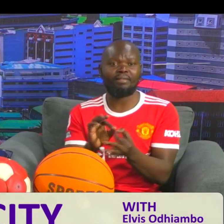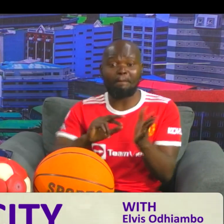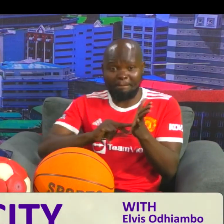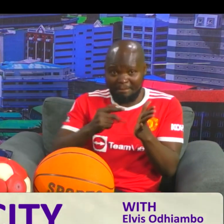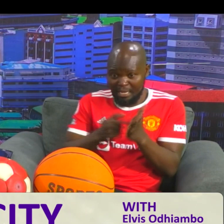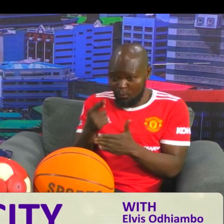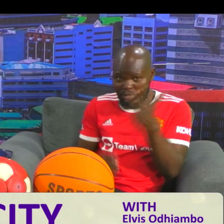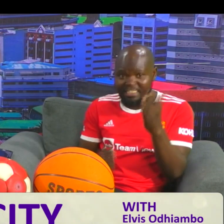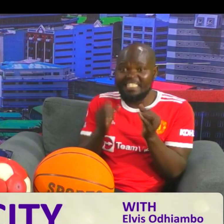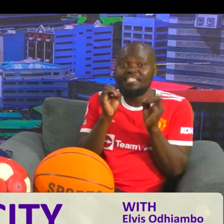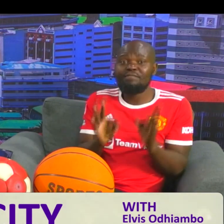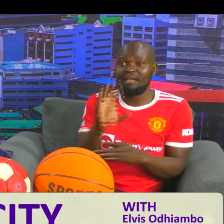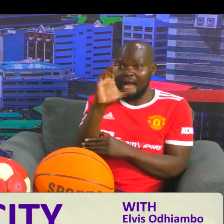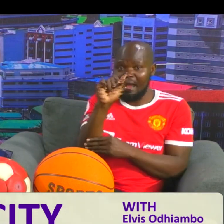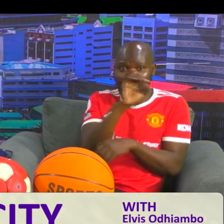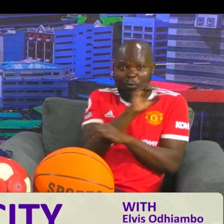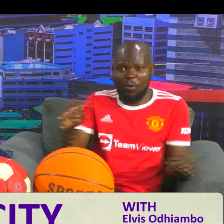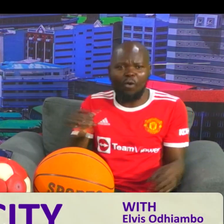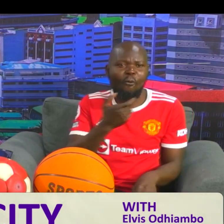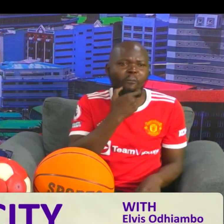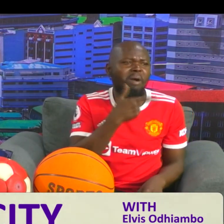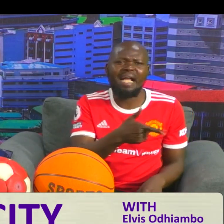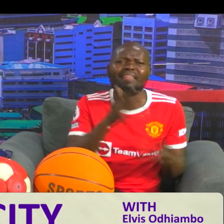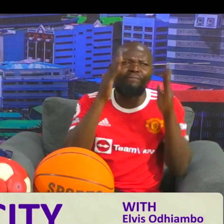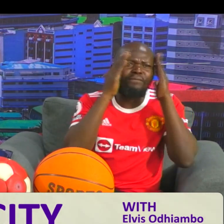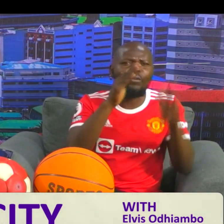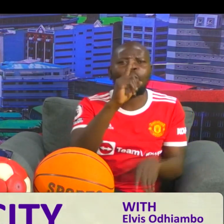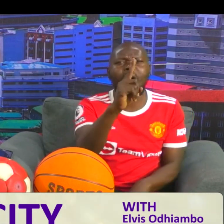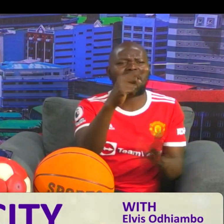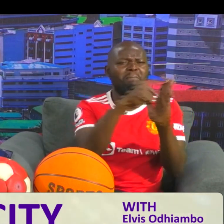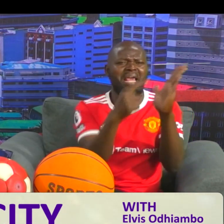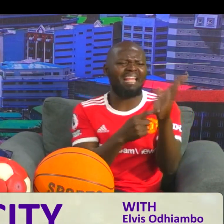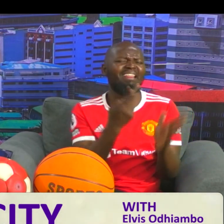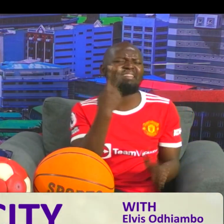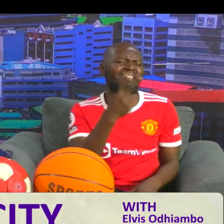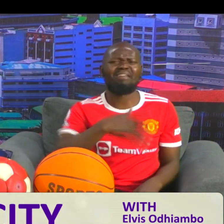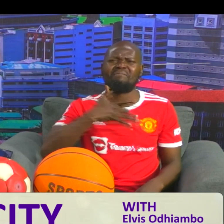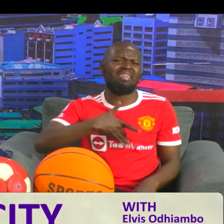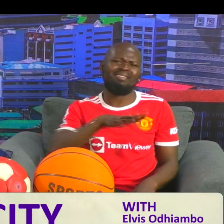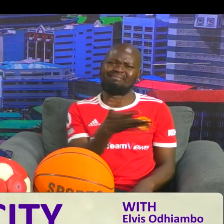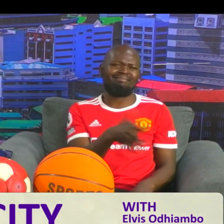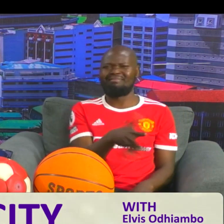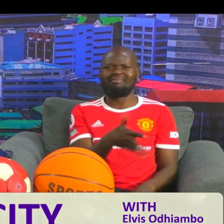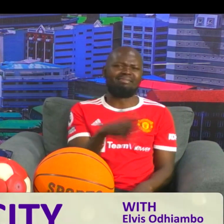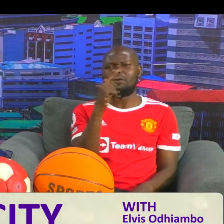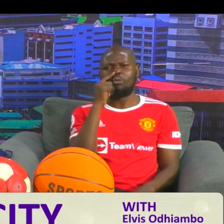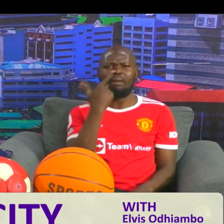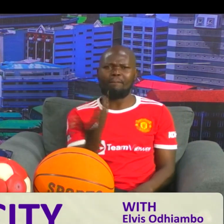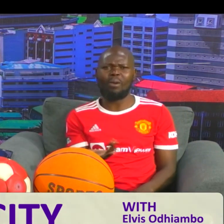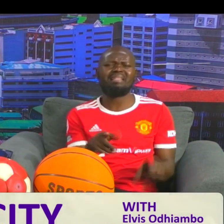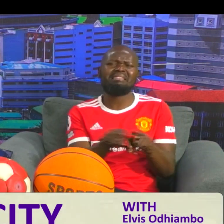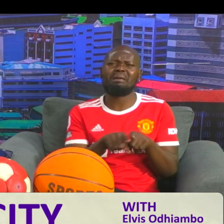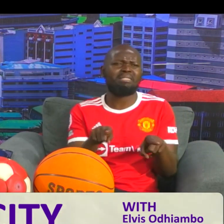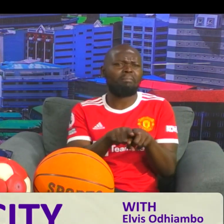think we need to become better, use these challenges so that we can become better. Because right now, if without CAF, now we're only focusing on